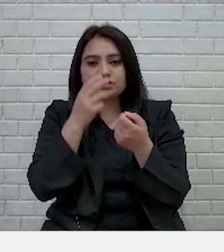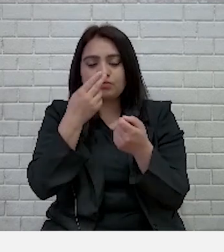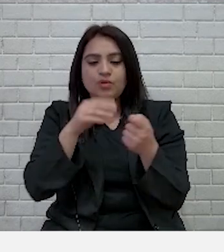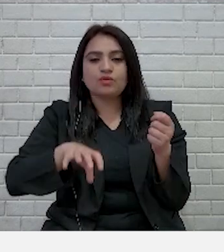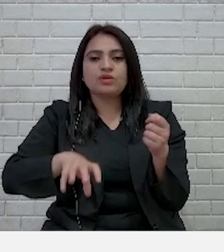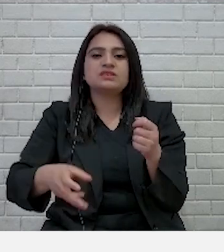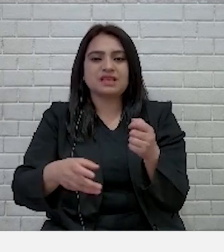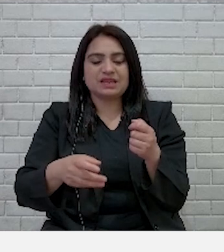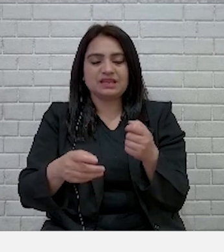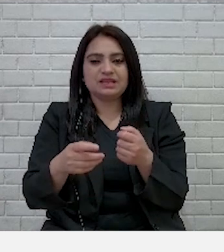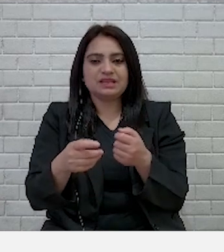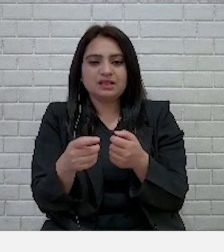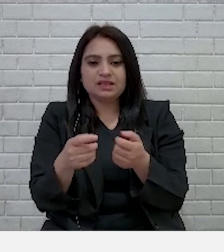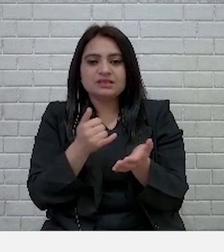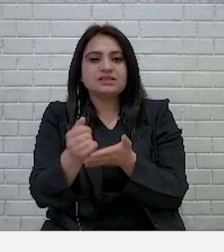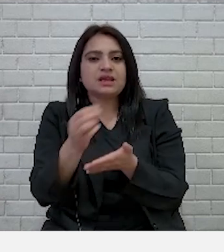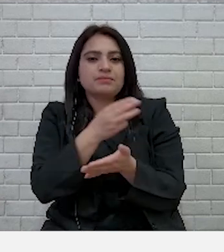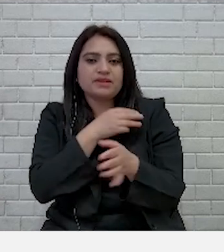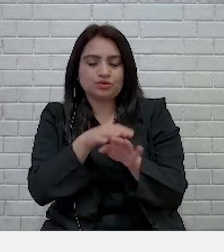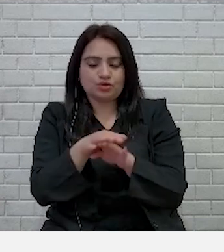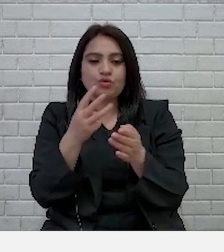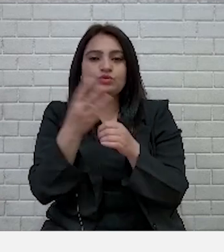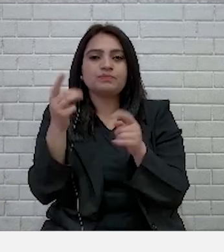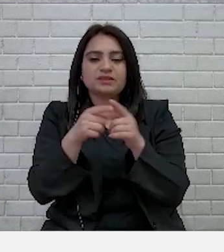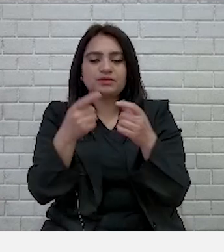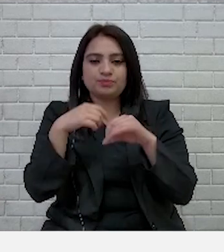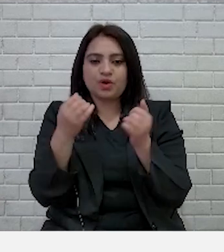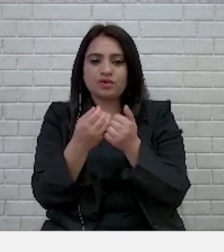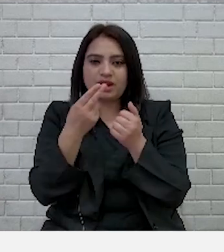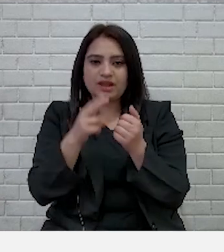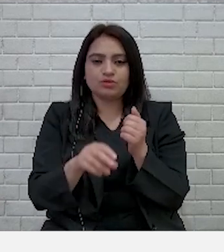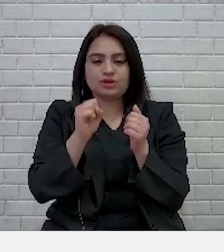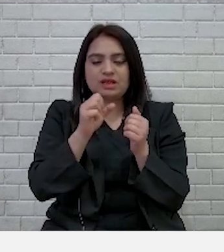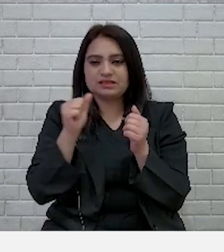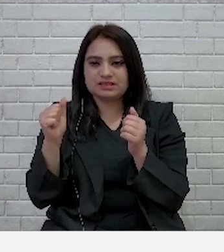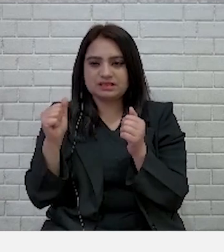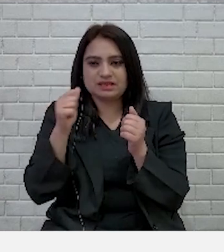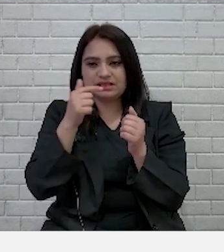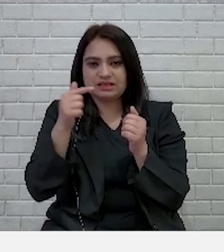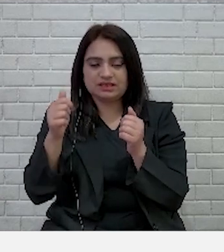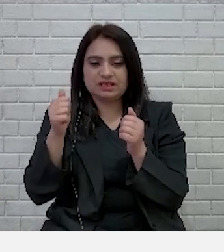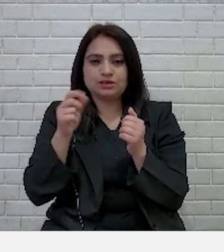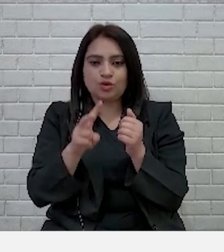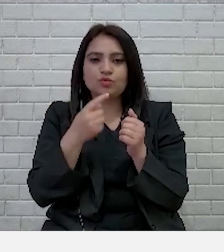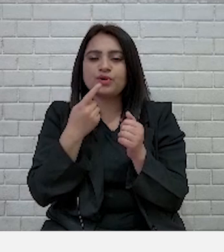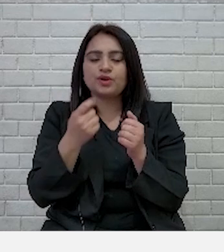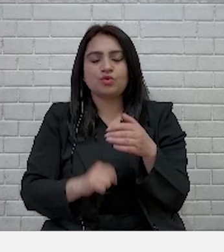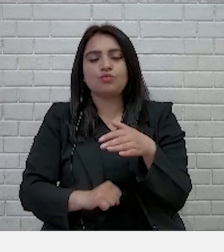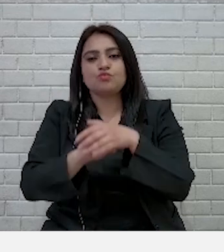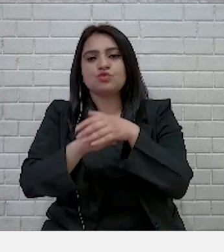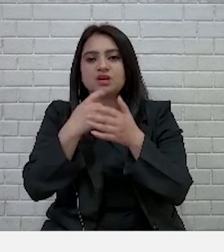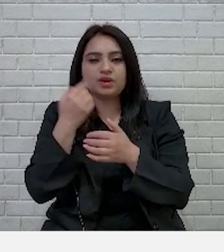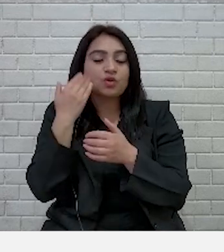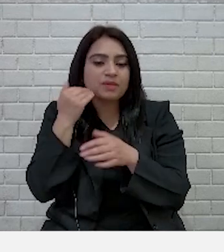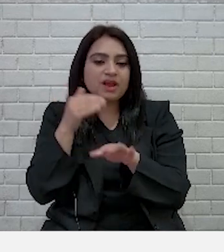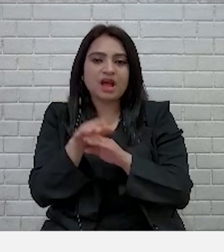The women are the backbone of Sattva Food Products. They are the ones who create magic out of their hands and they are the ones who